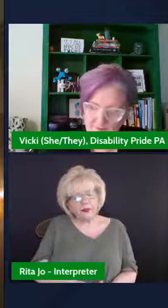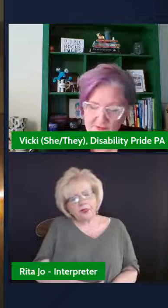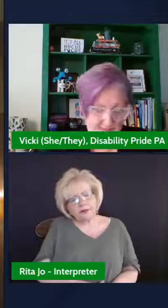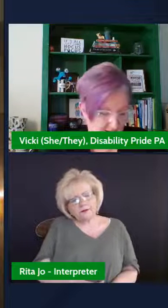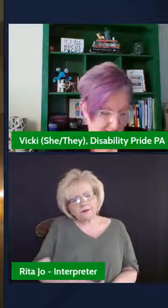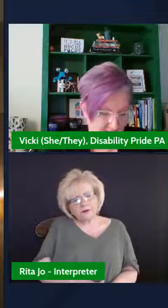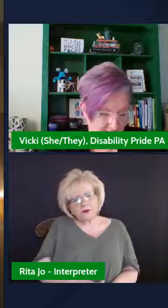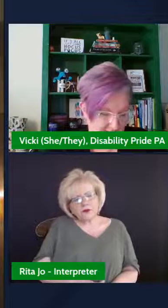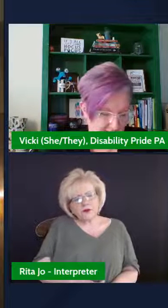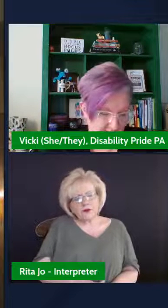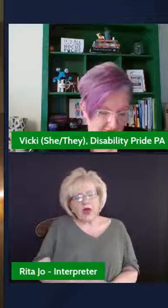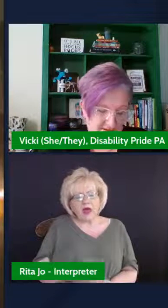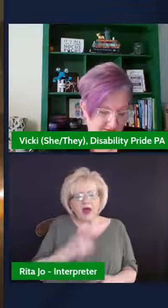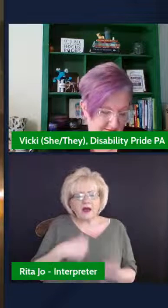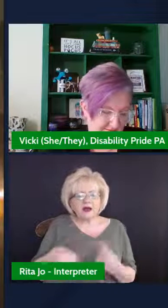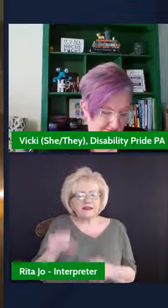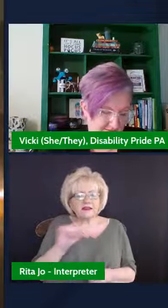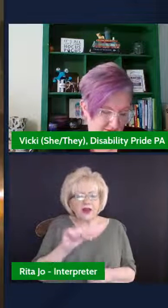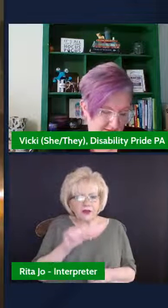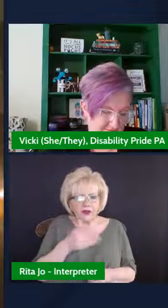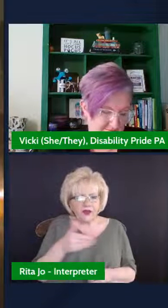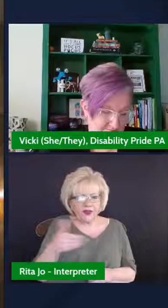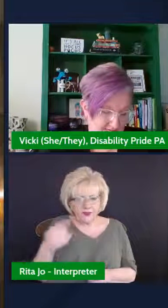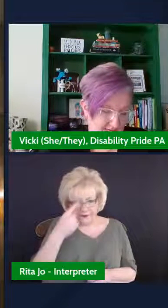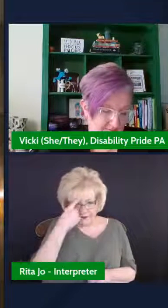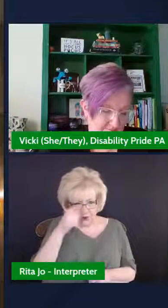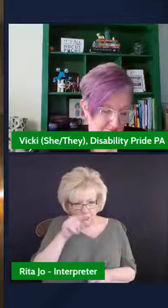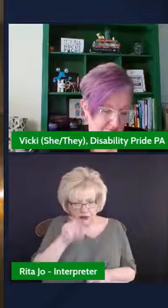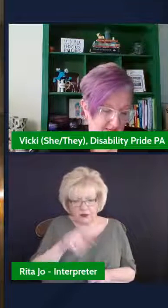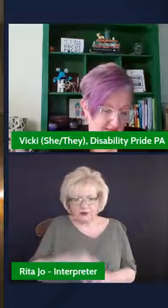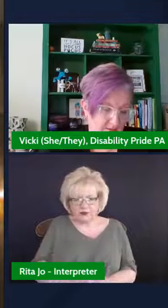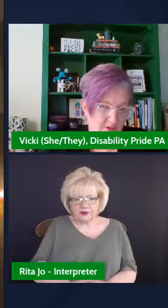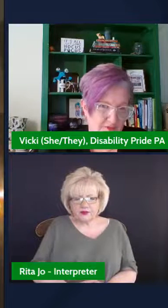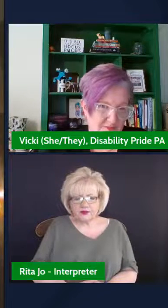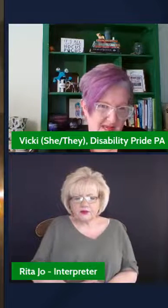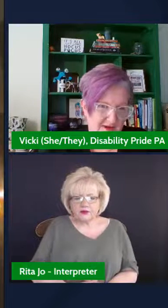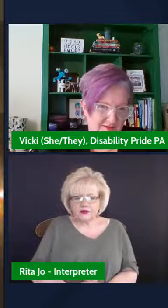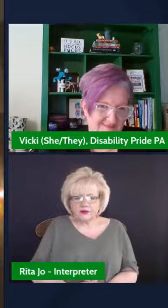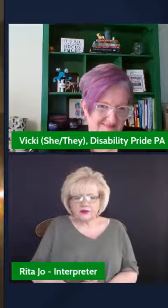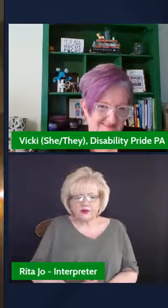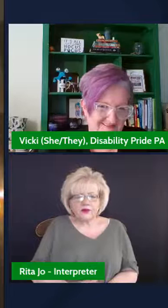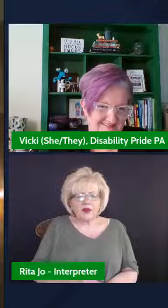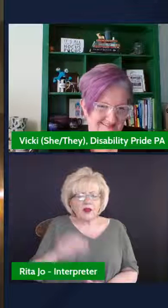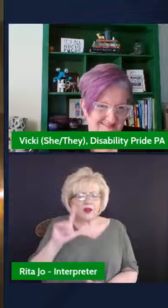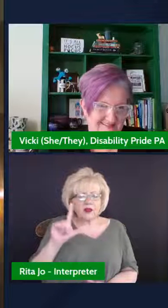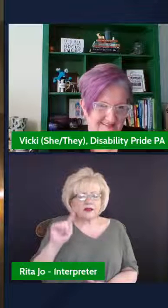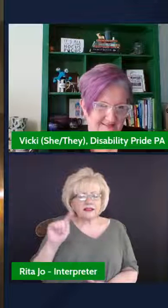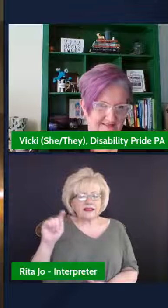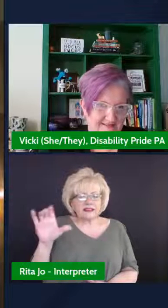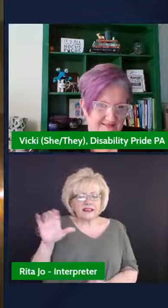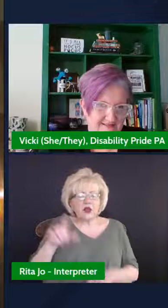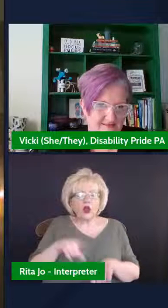So I'm going to throw out another thing for you. Um, Mhm. long-term care.